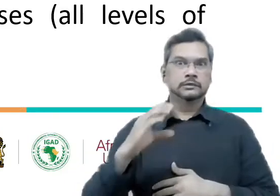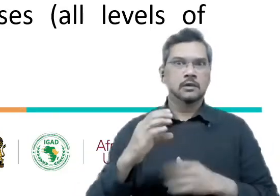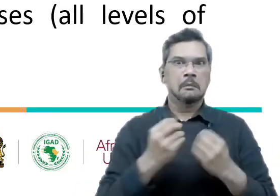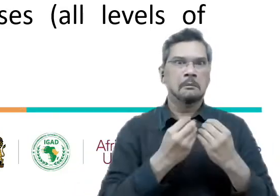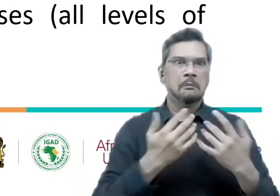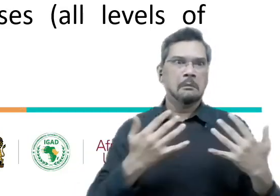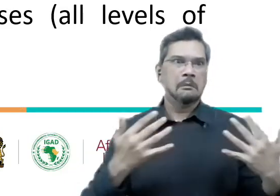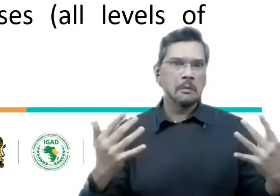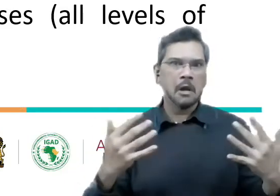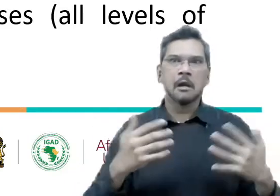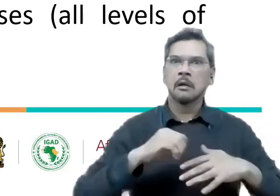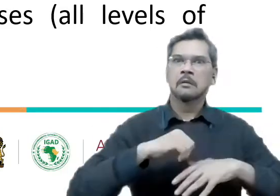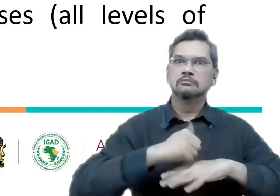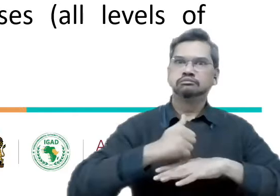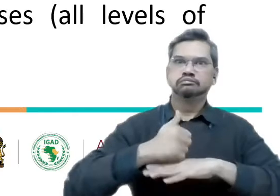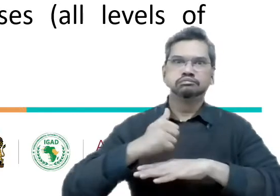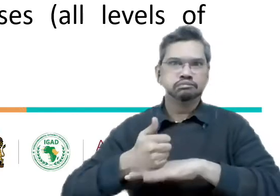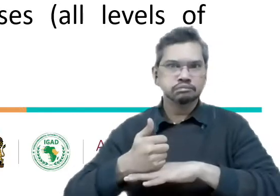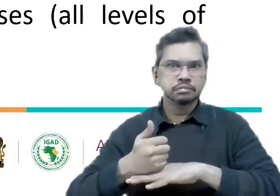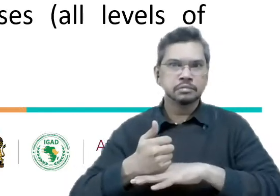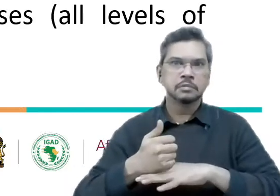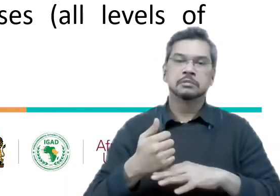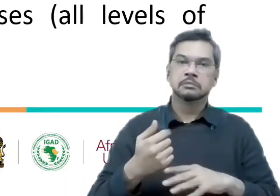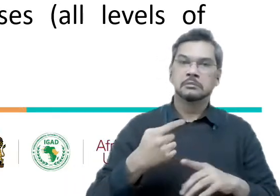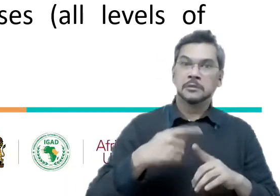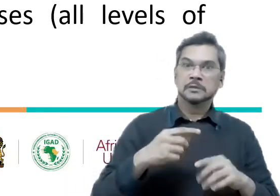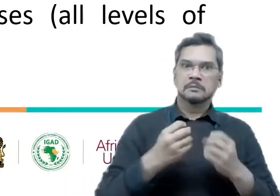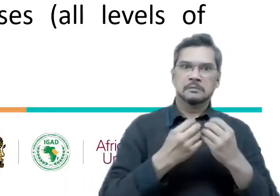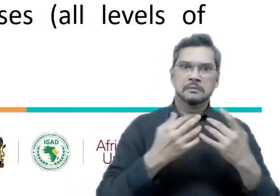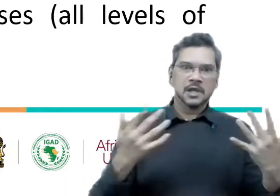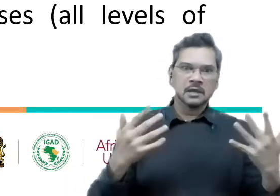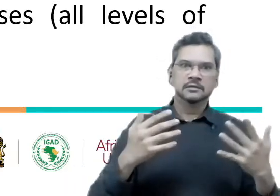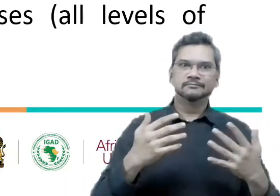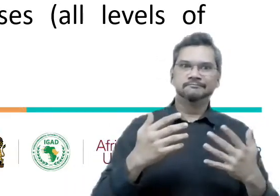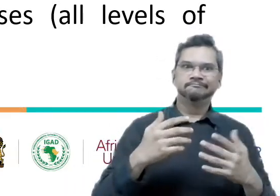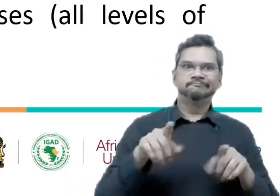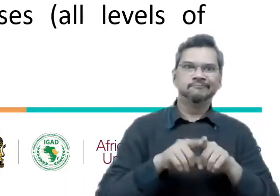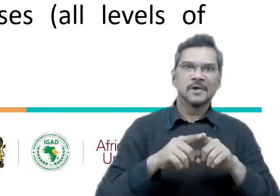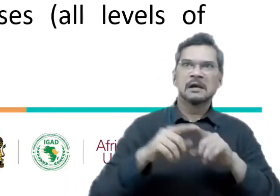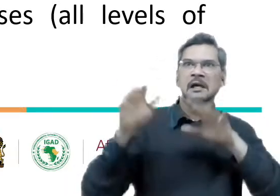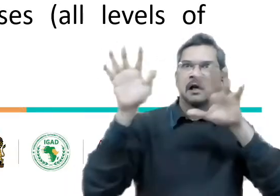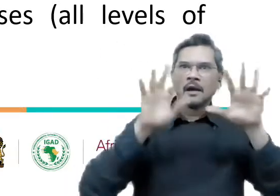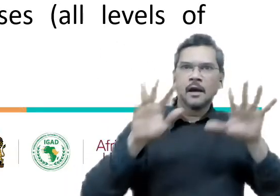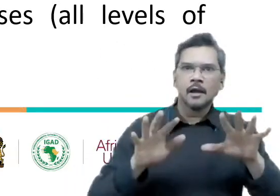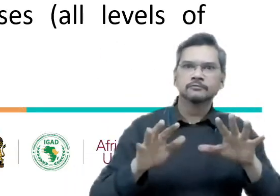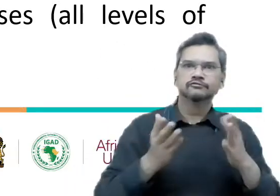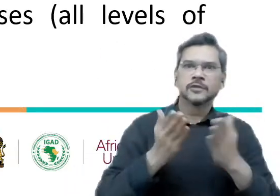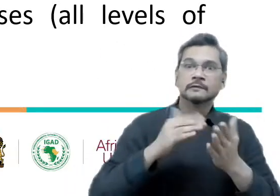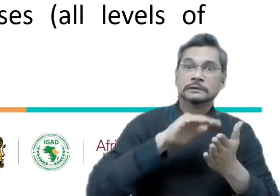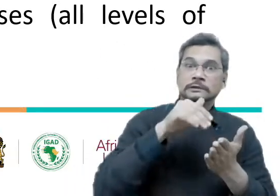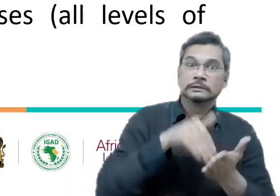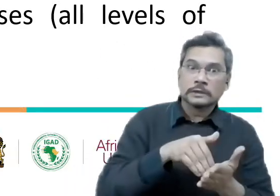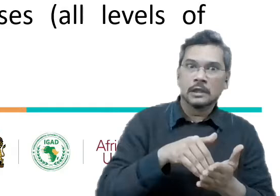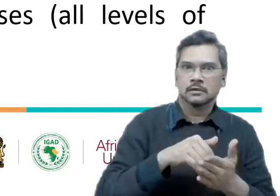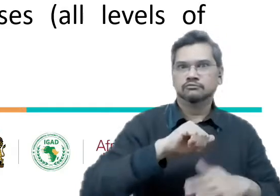Program and Climate Services Center. And also several regional economic outlook forums are being held across